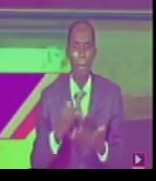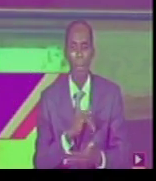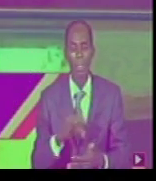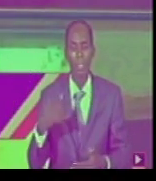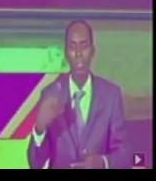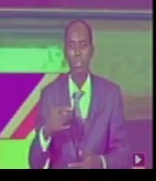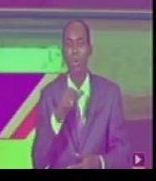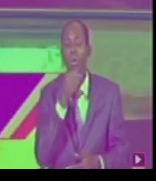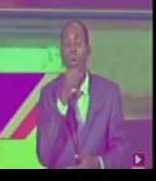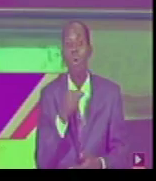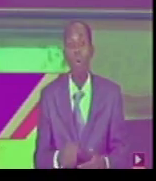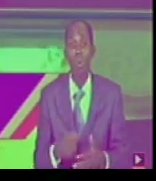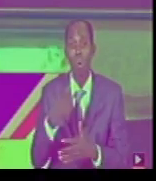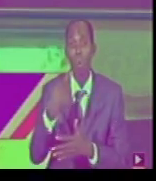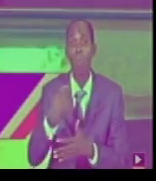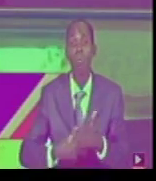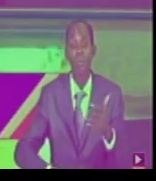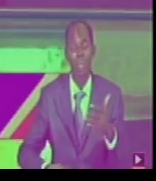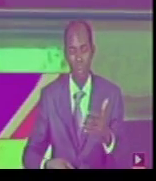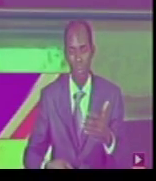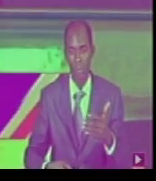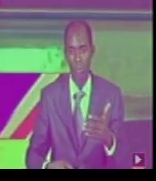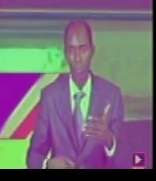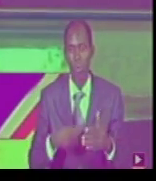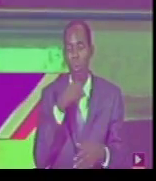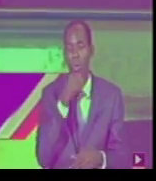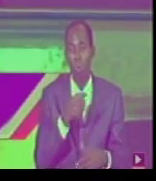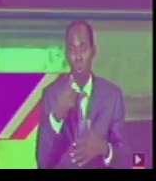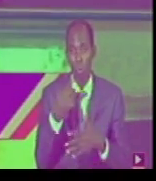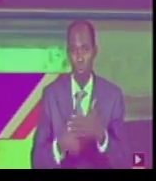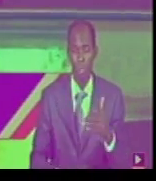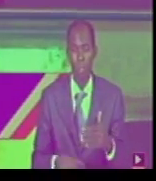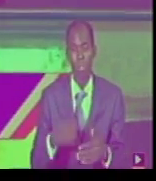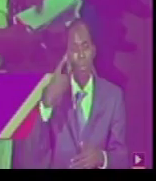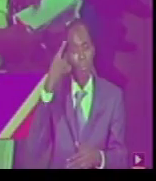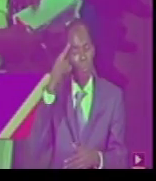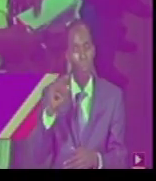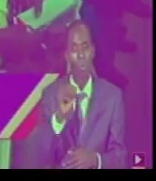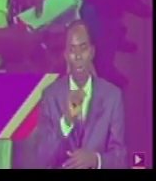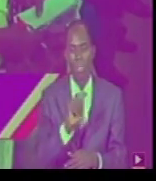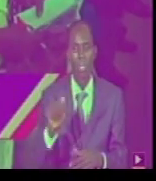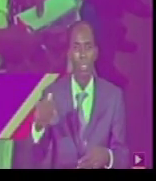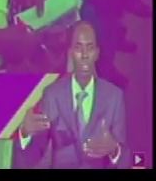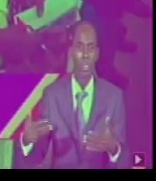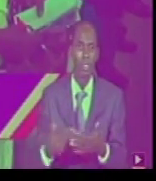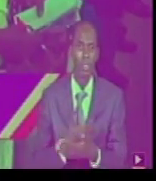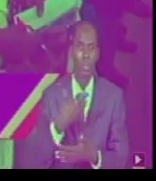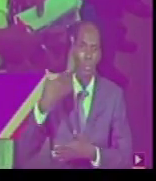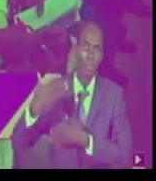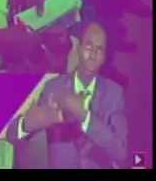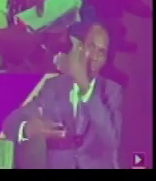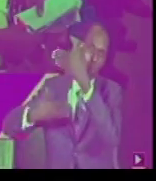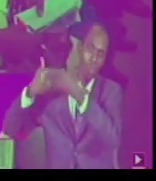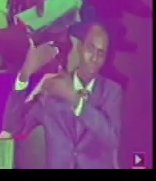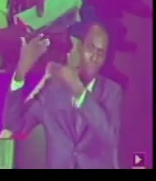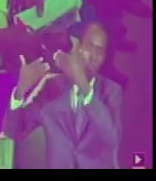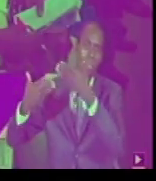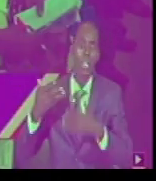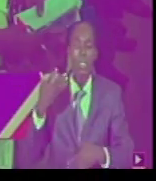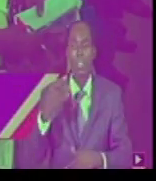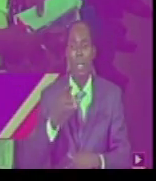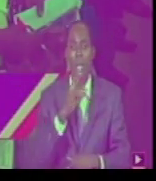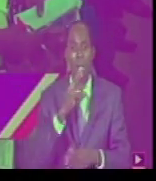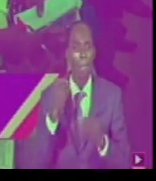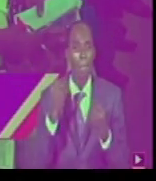the old price for a new progress. There are many people